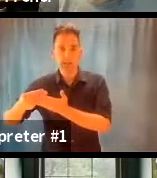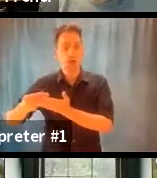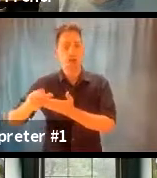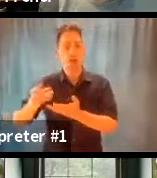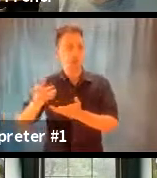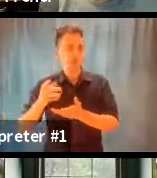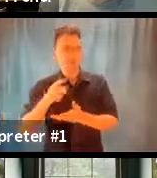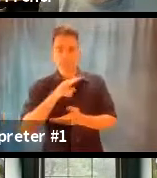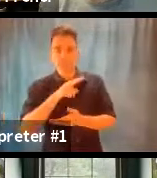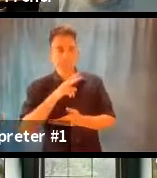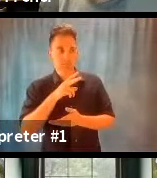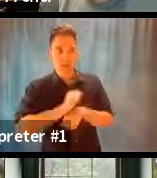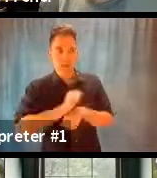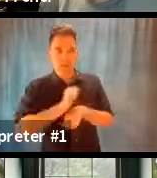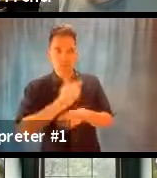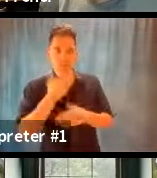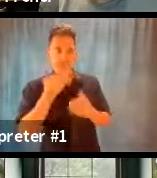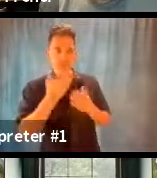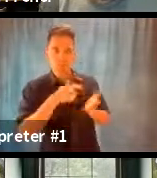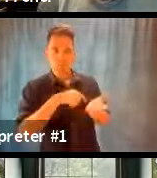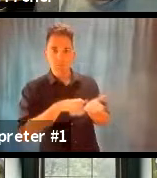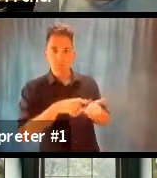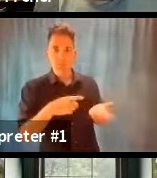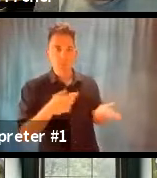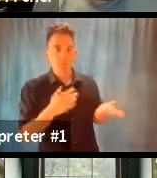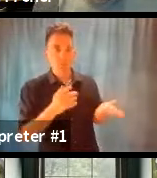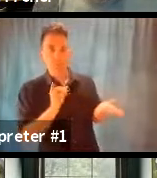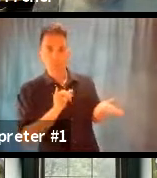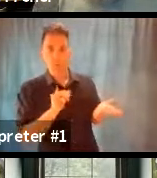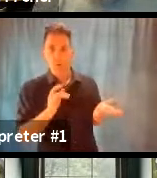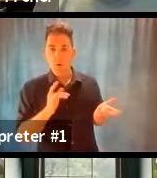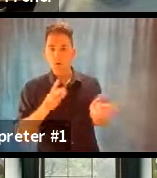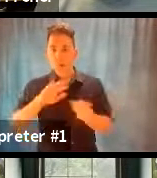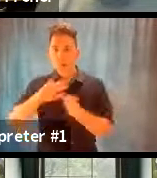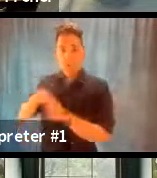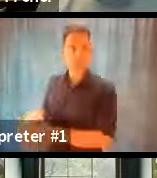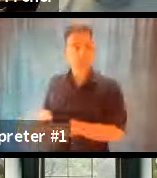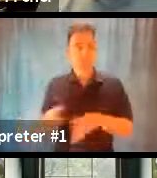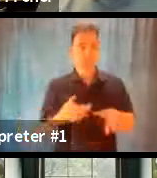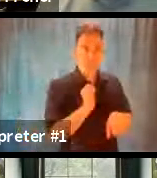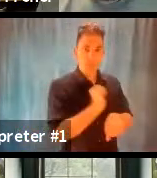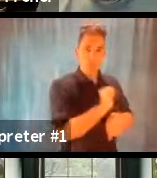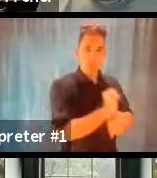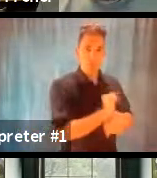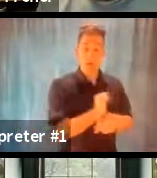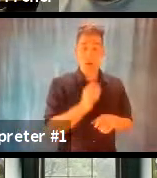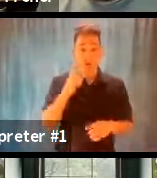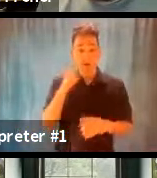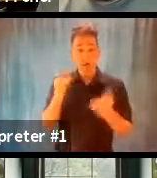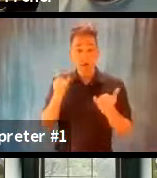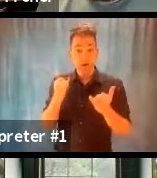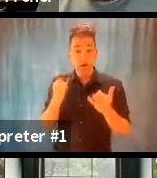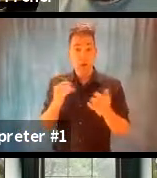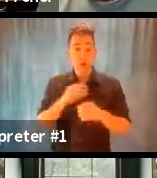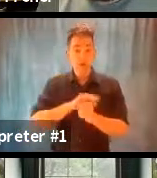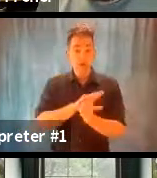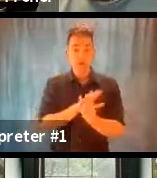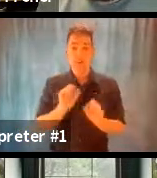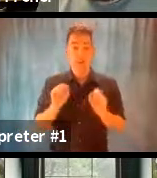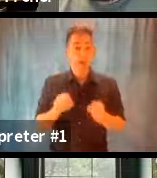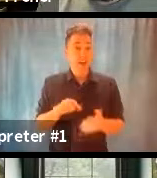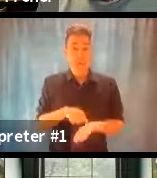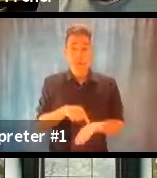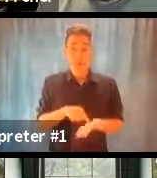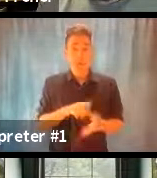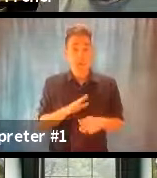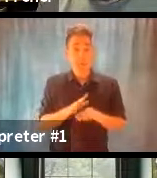we only can afford minimum wage during this time of pandemic. So some of us can barely afford